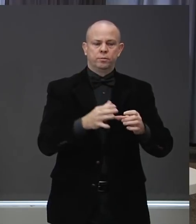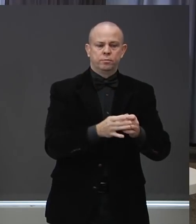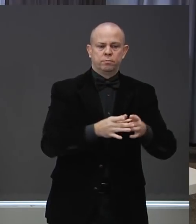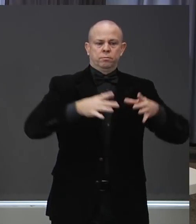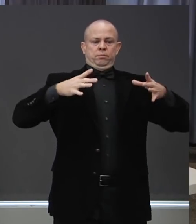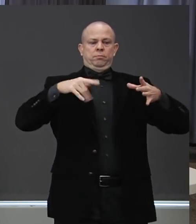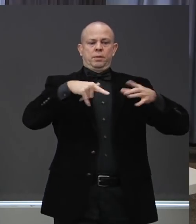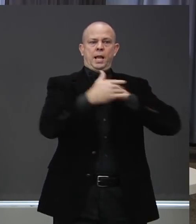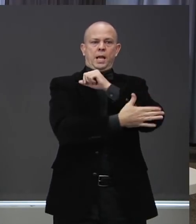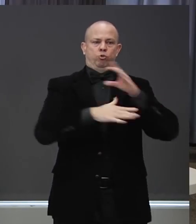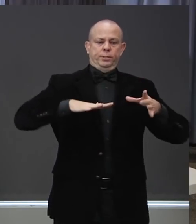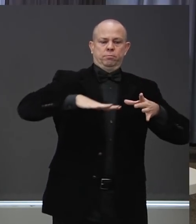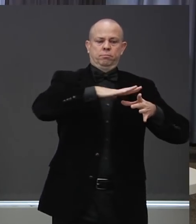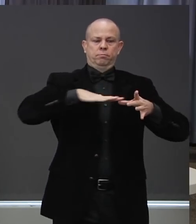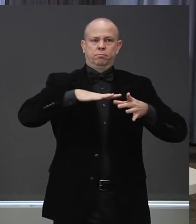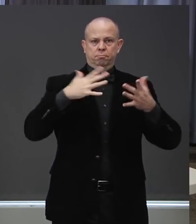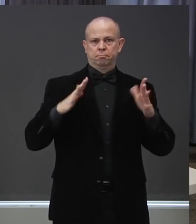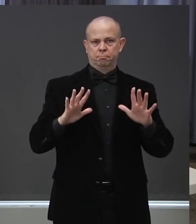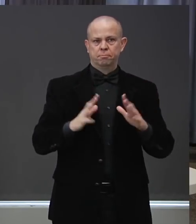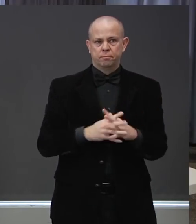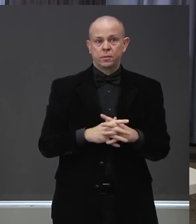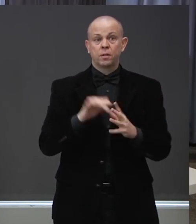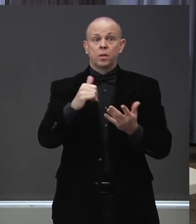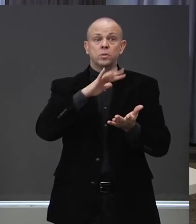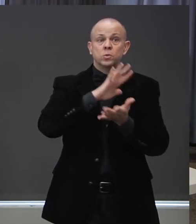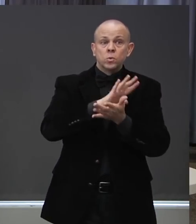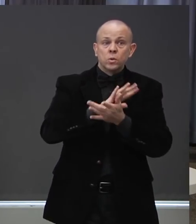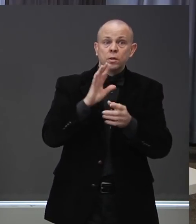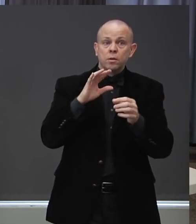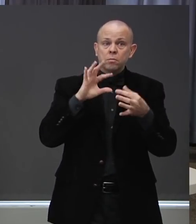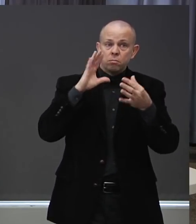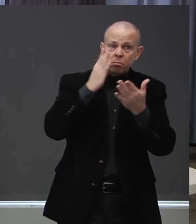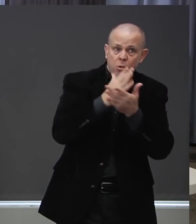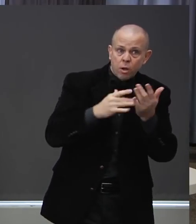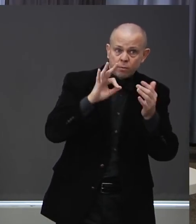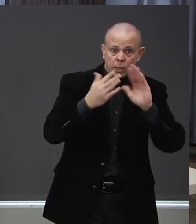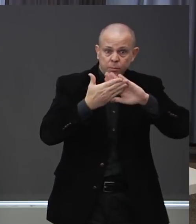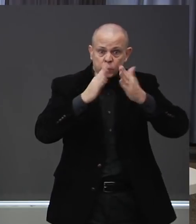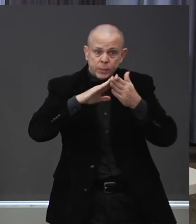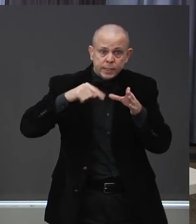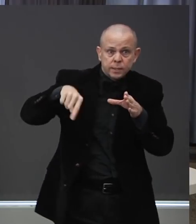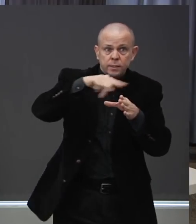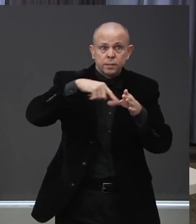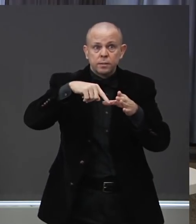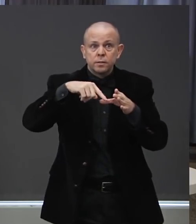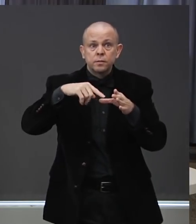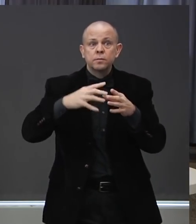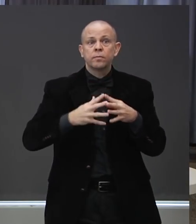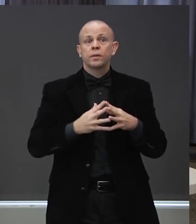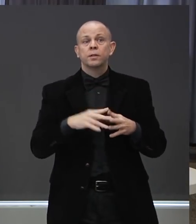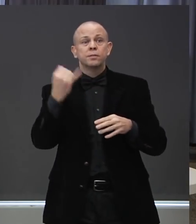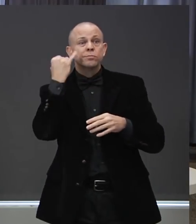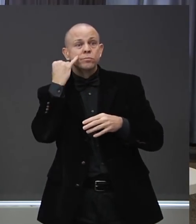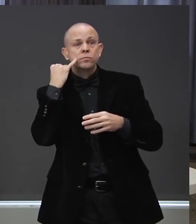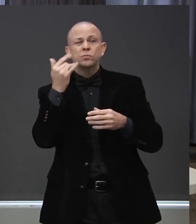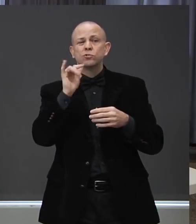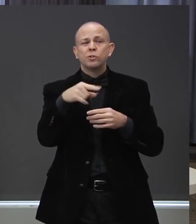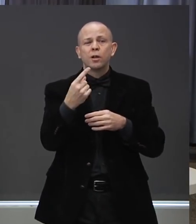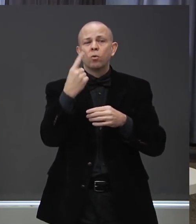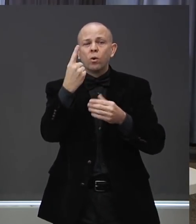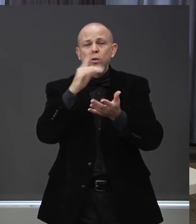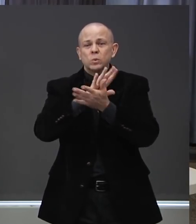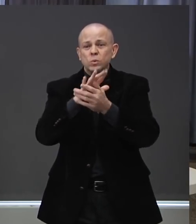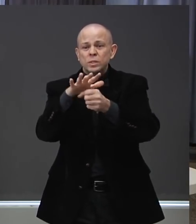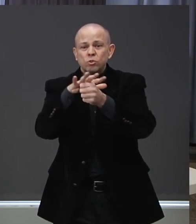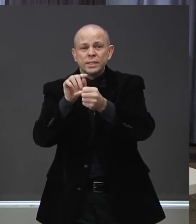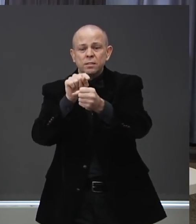are part of their communities and their broader communities. So to get it to the school district level,